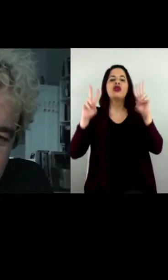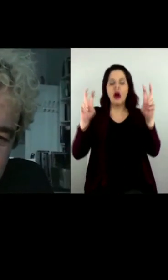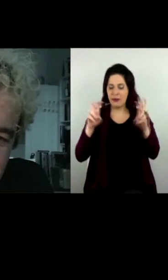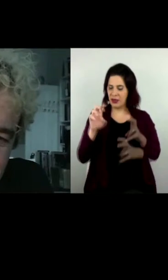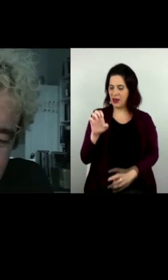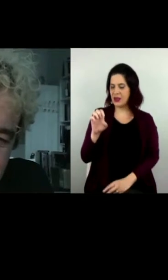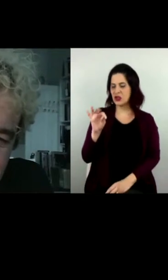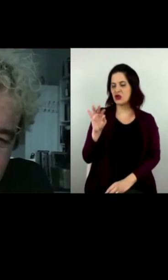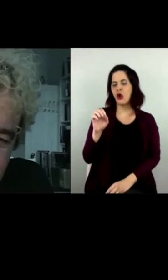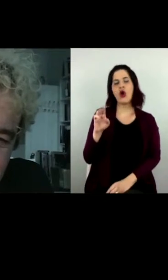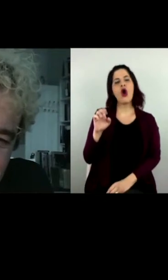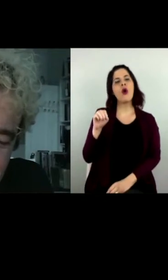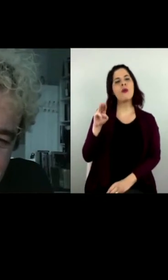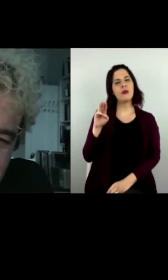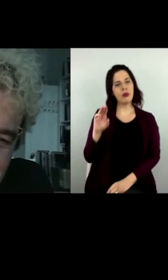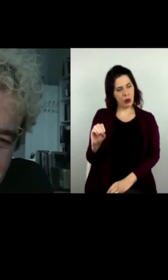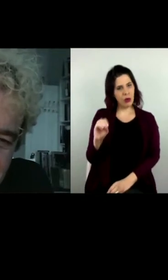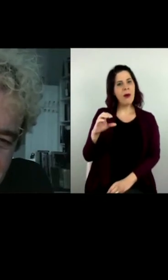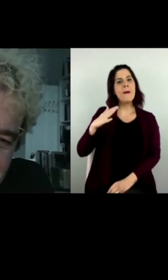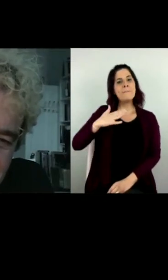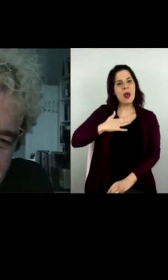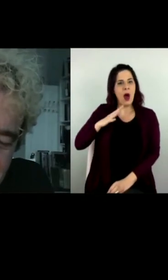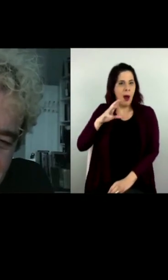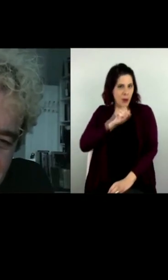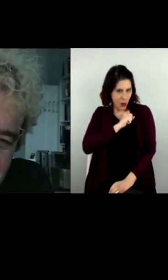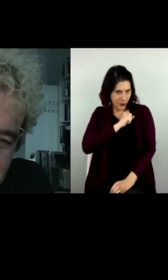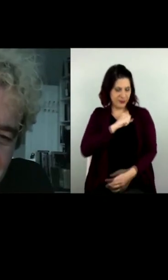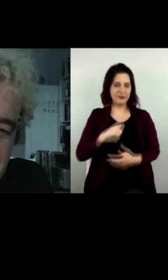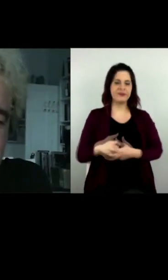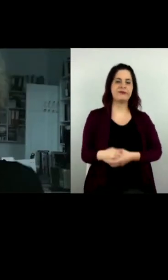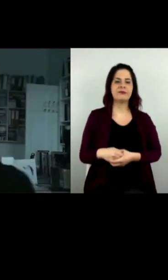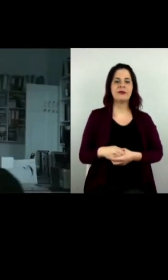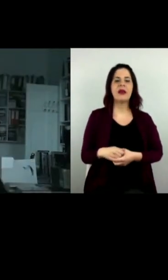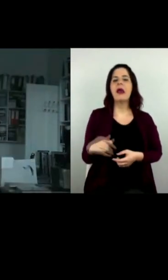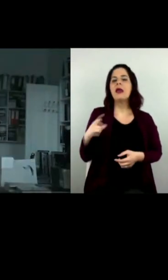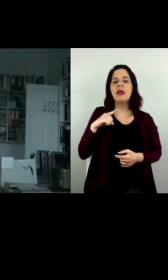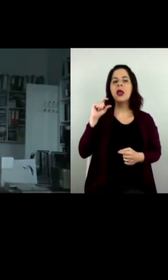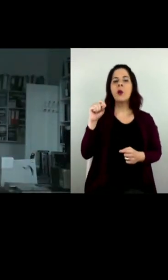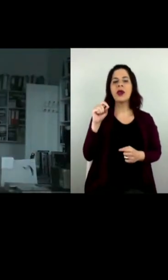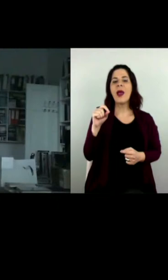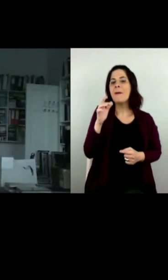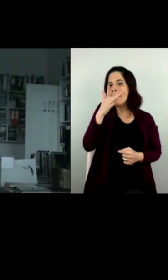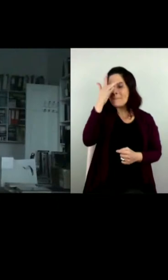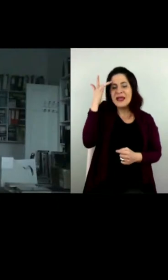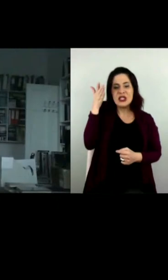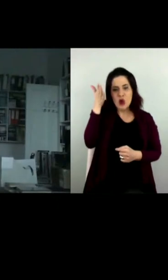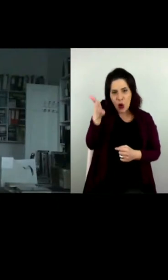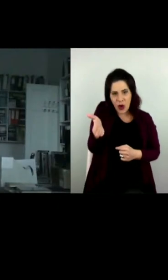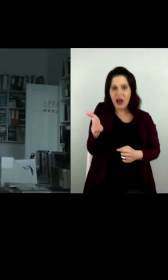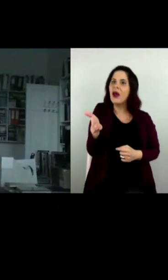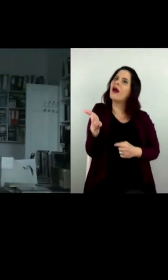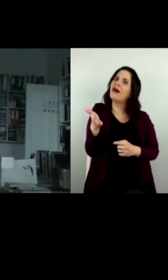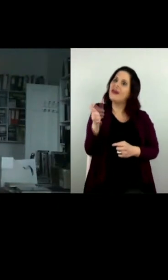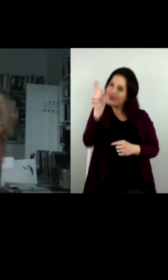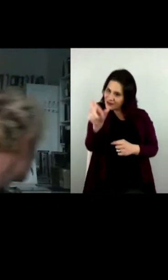selected a particular person. Yes. To act.